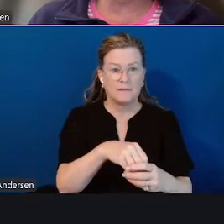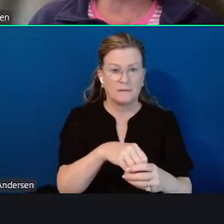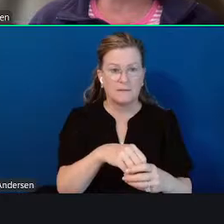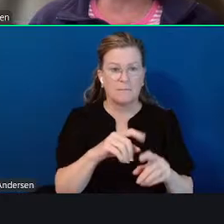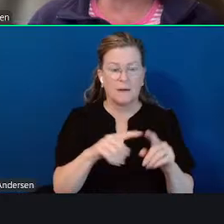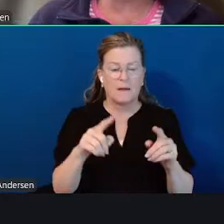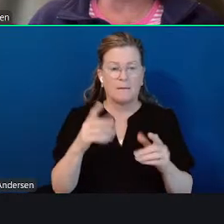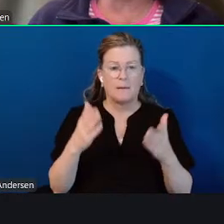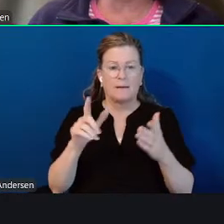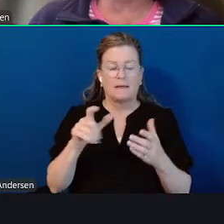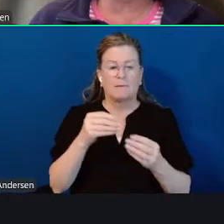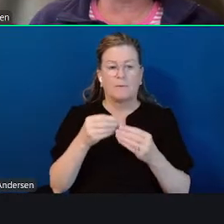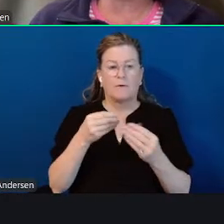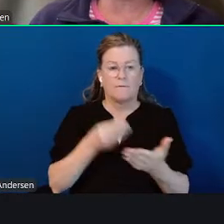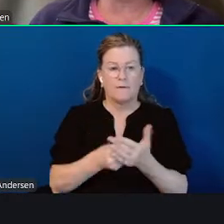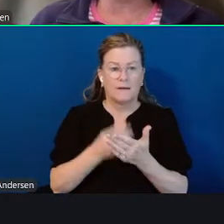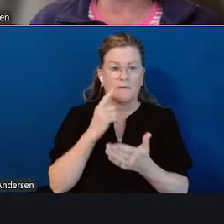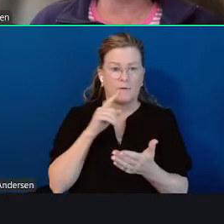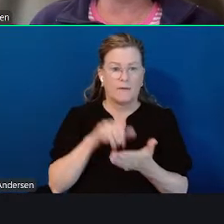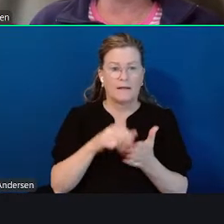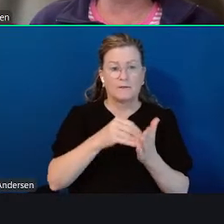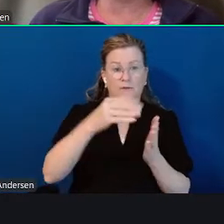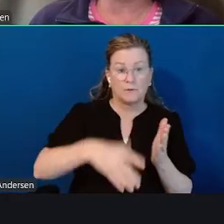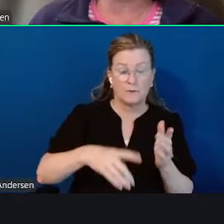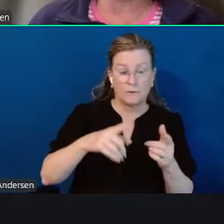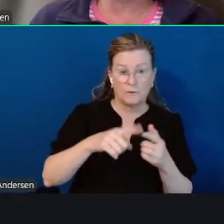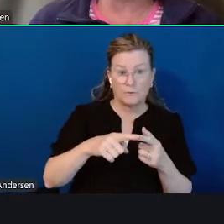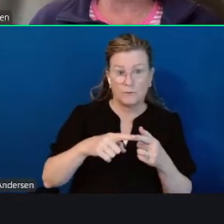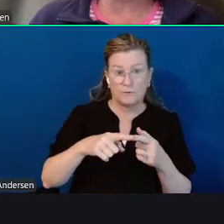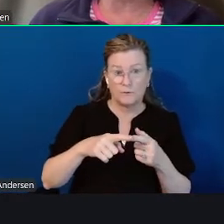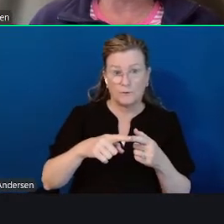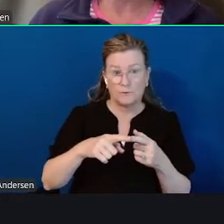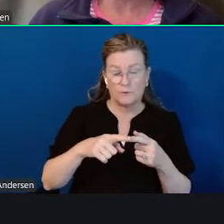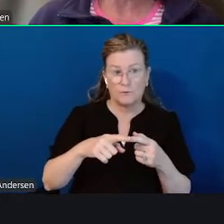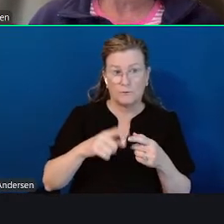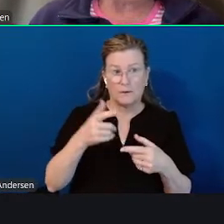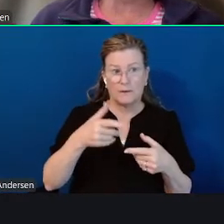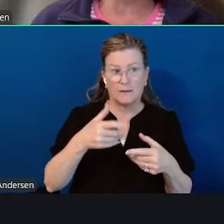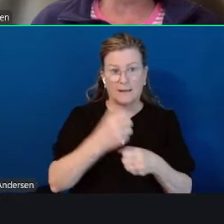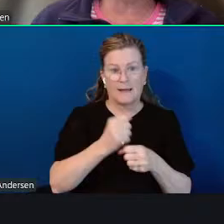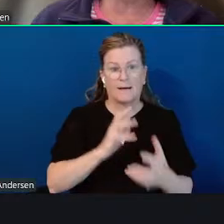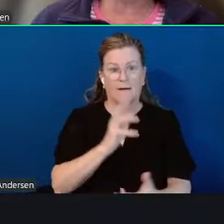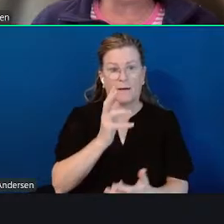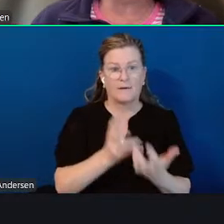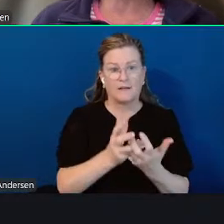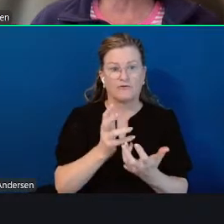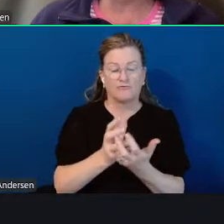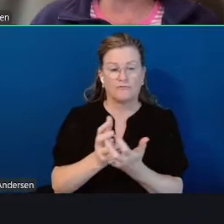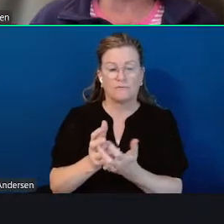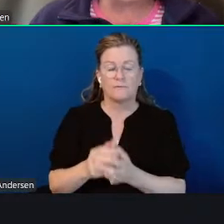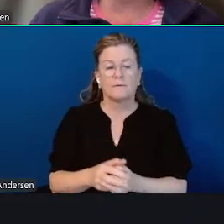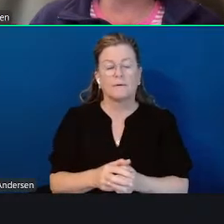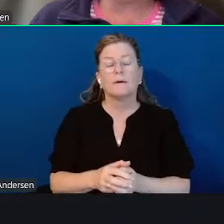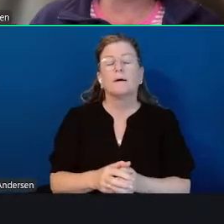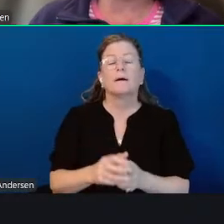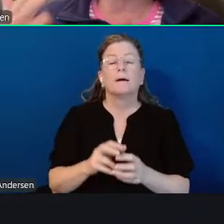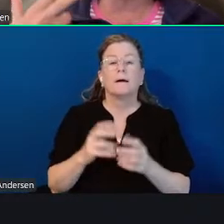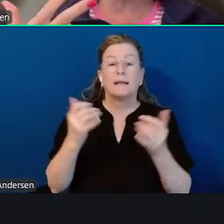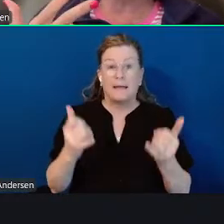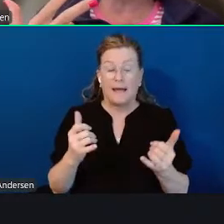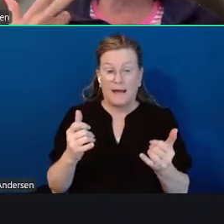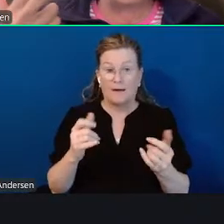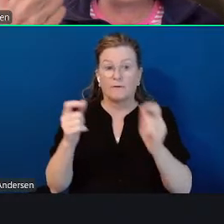would maybe need some more funding for the student to provide accommodations. It has evolved now where we